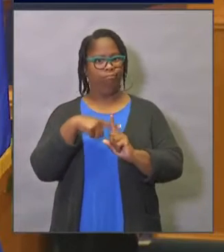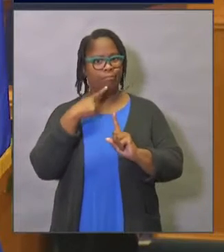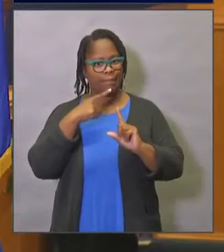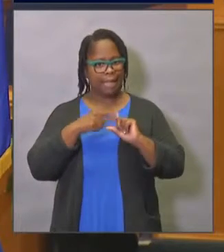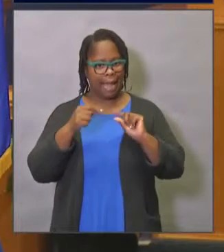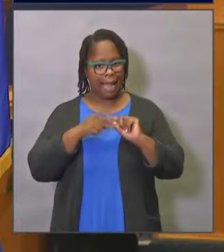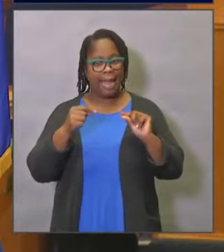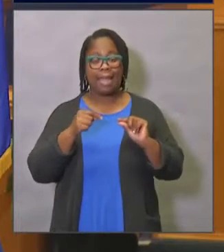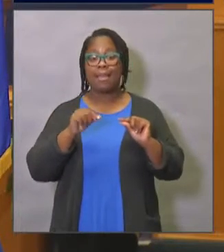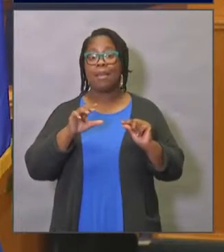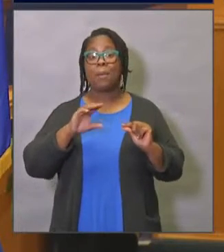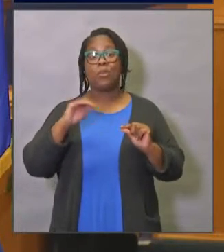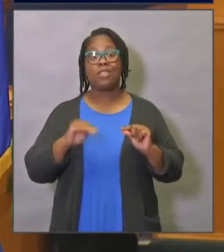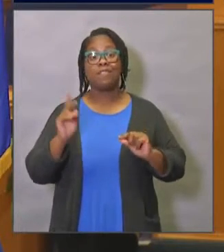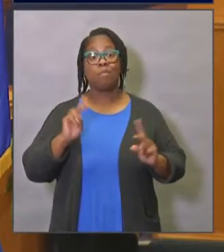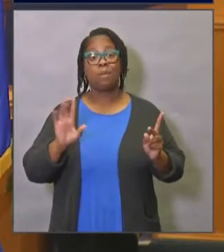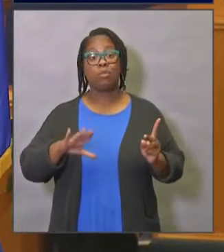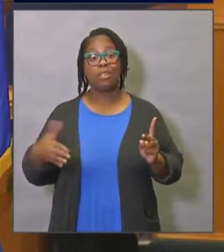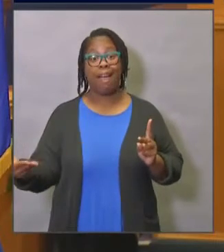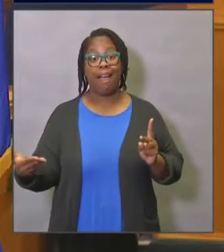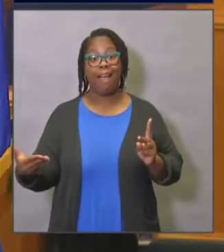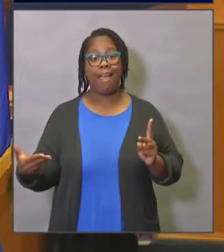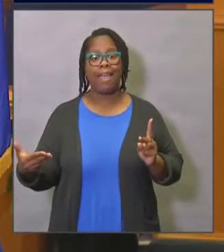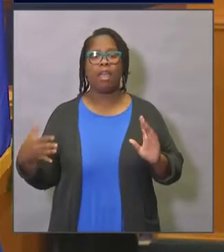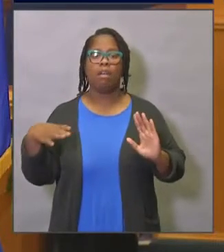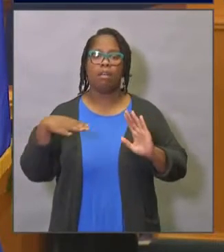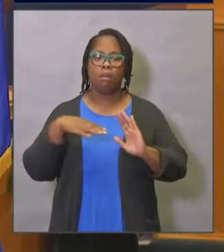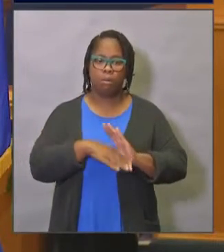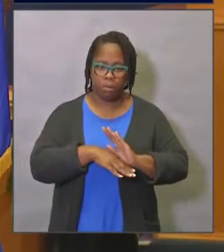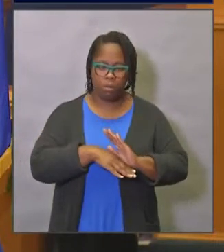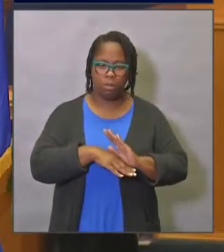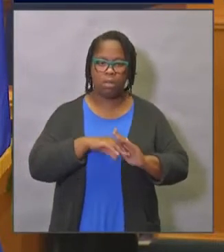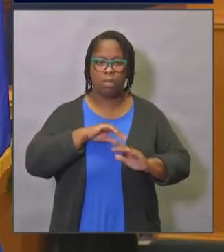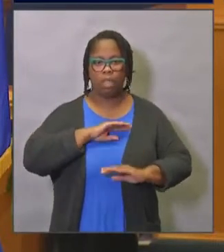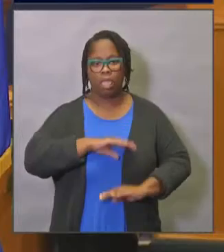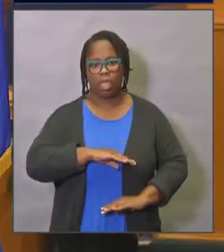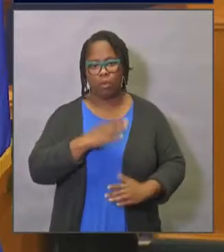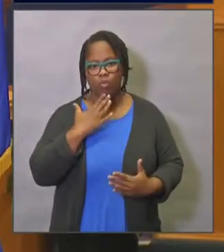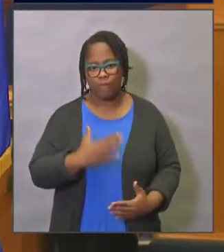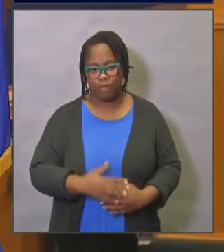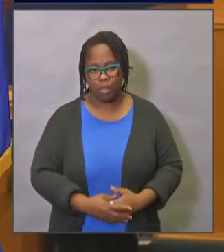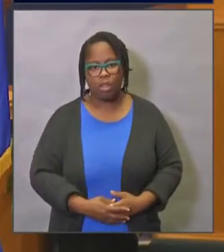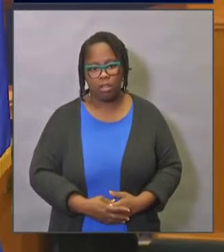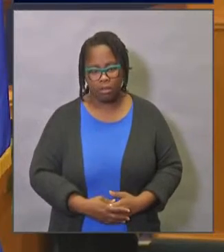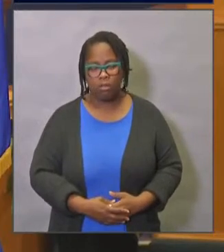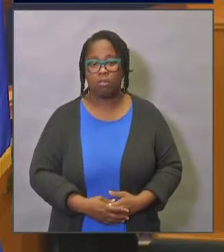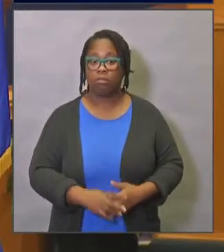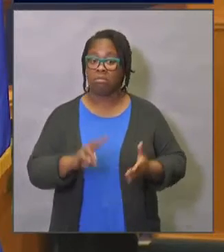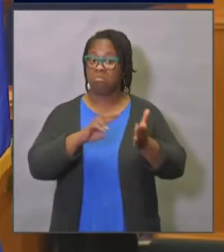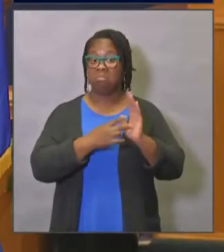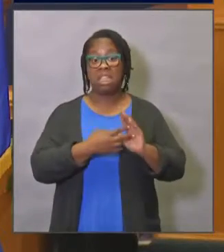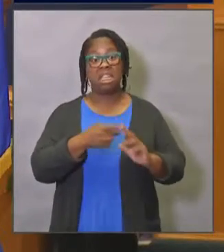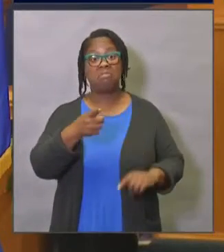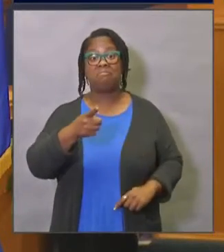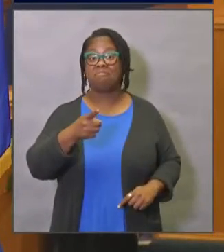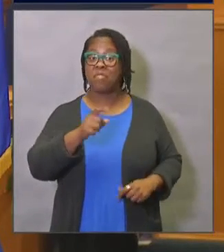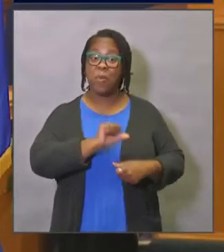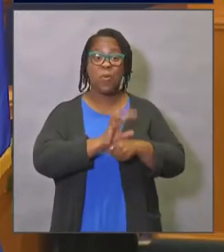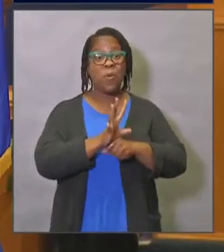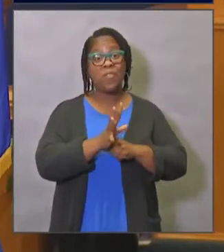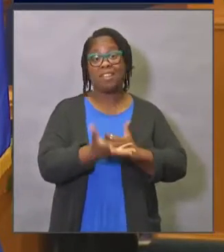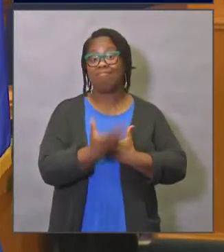has dropped, and we're grateful for that. It doesn't mean that you don't die, unfortunately,